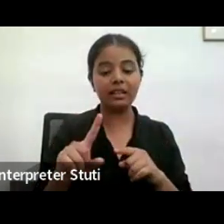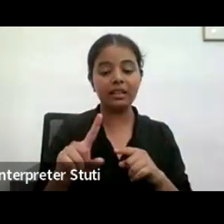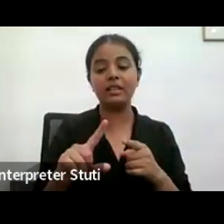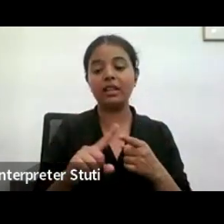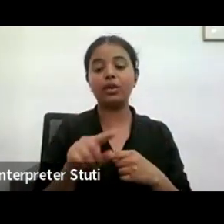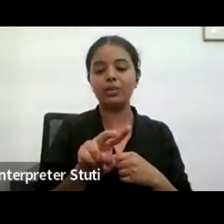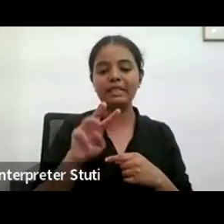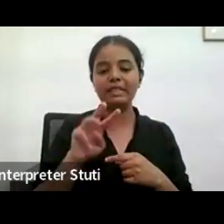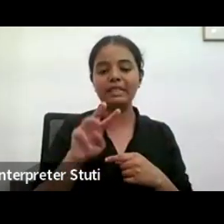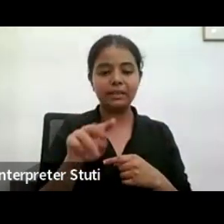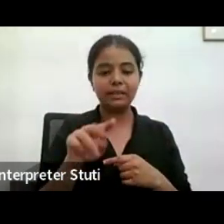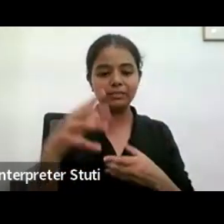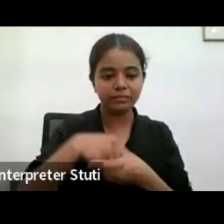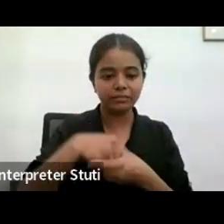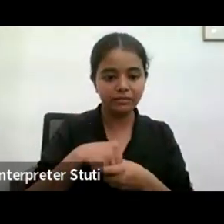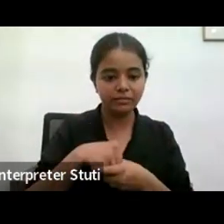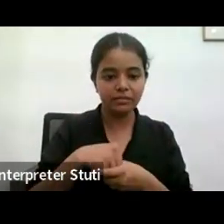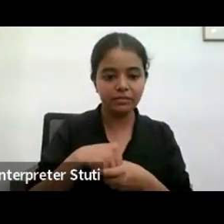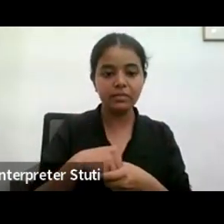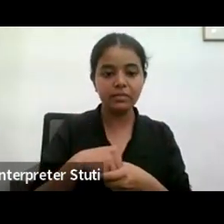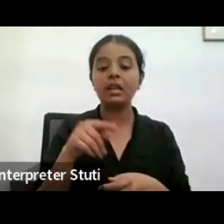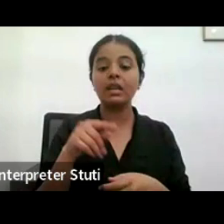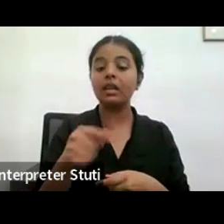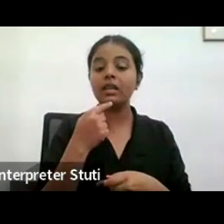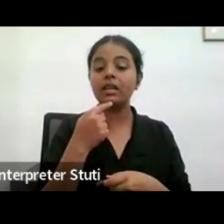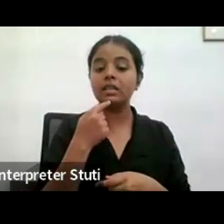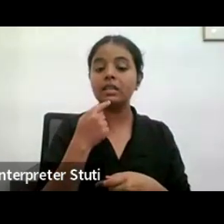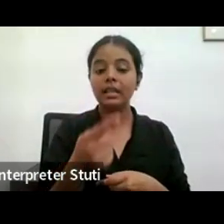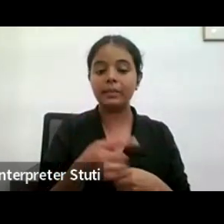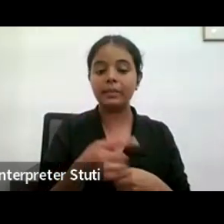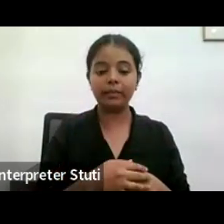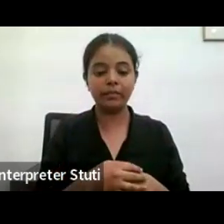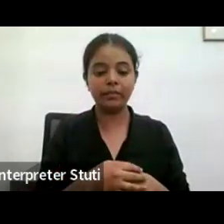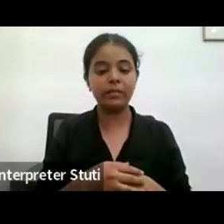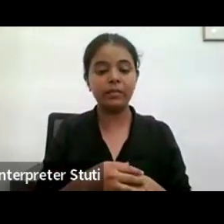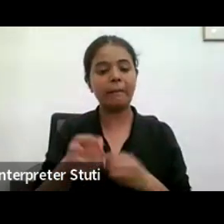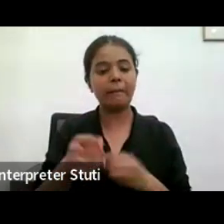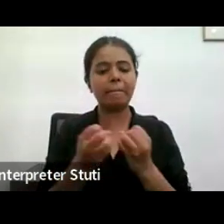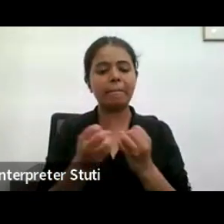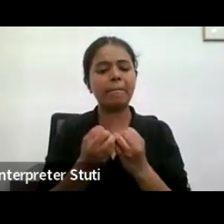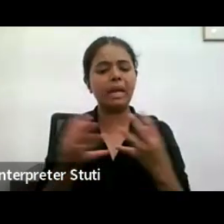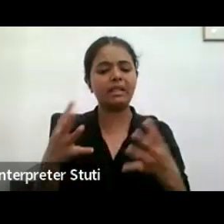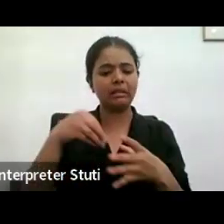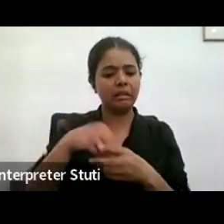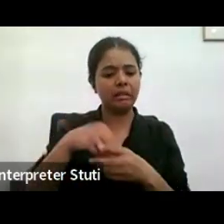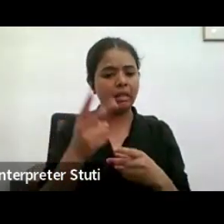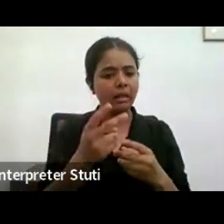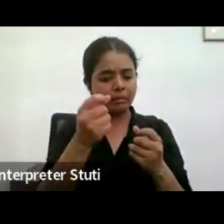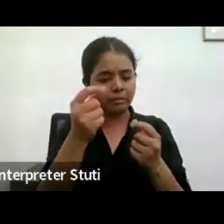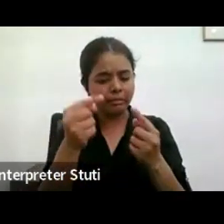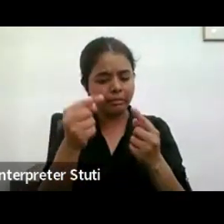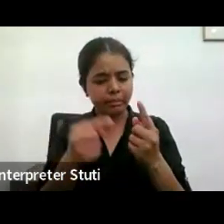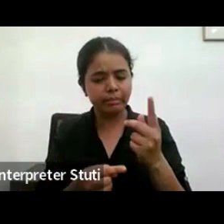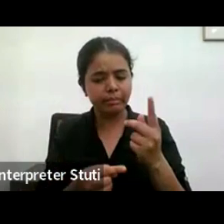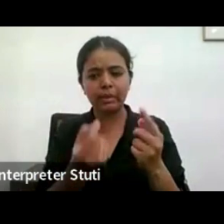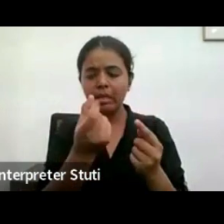about reintegration, but it talks about it. There are many caveats there, and it gives you a great amount of detail of